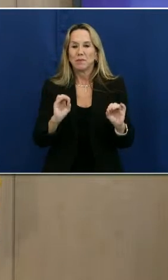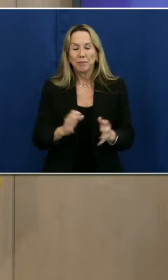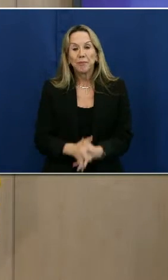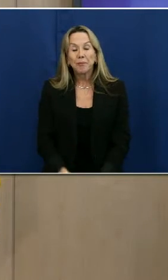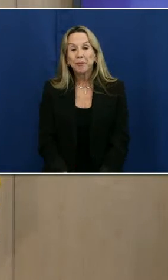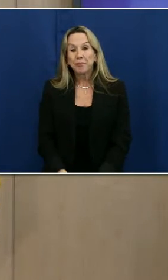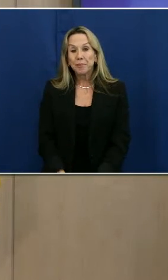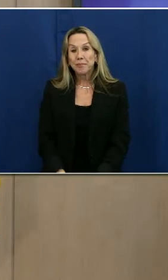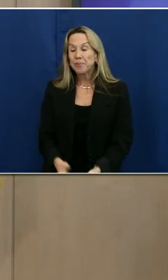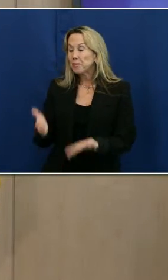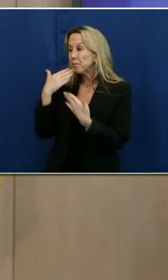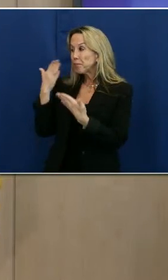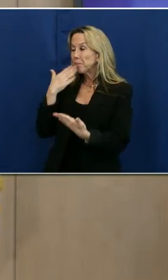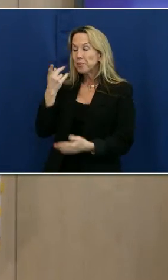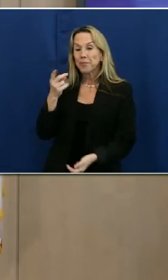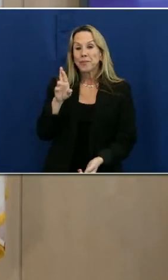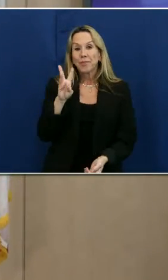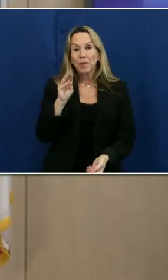Thank you, Dr. Wooten.